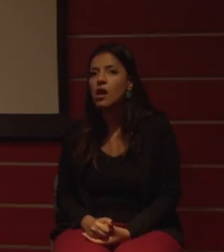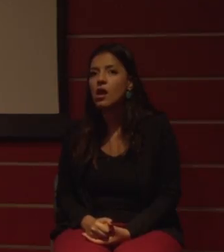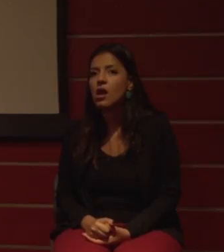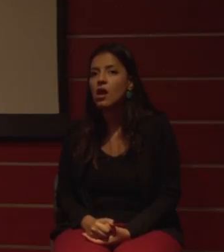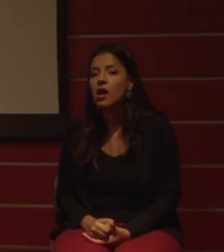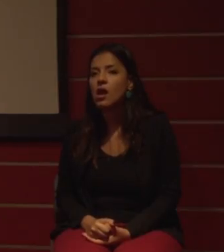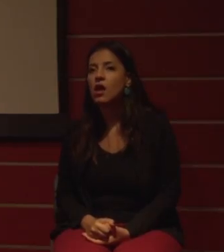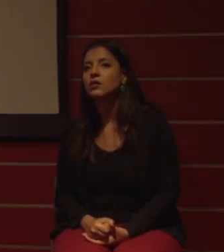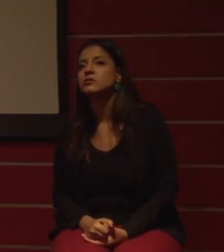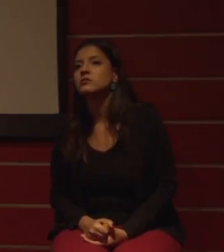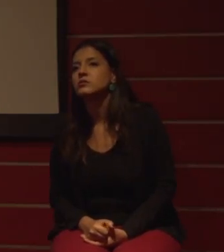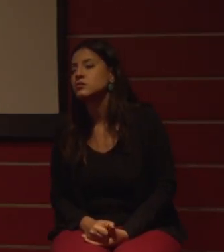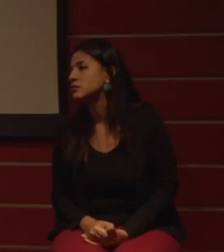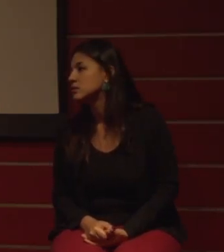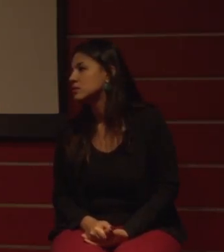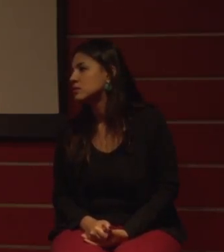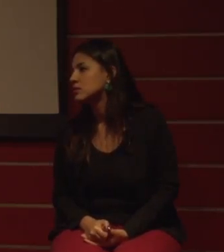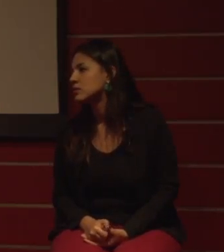Oi